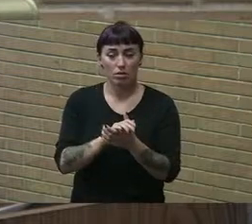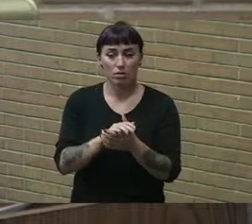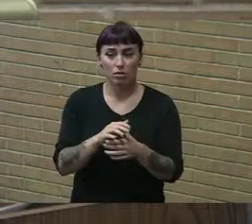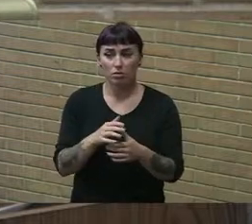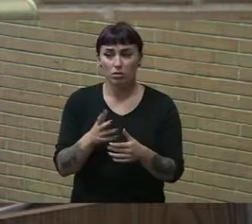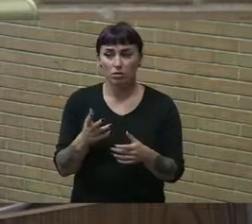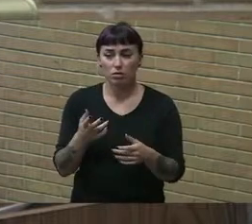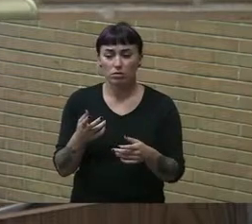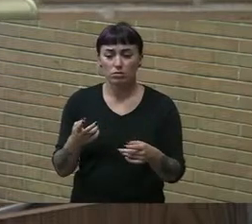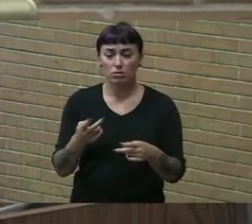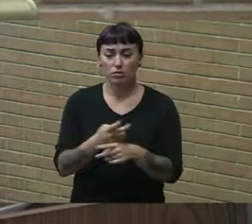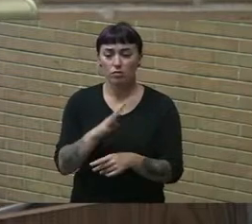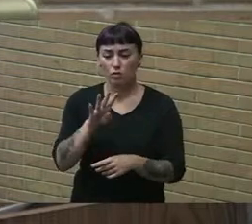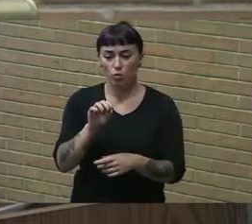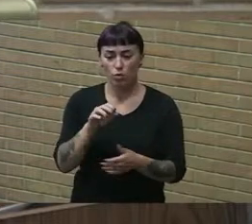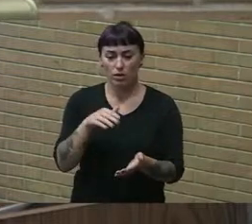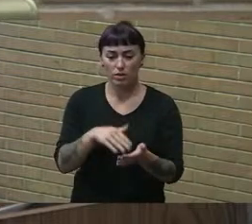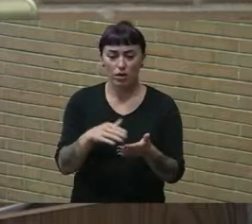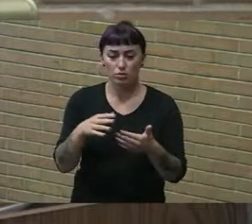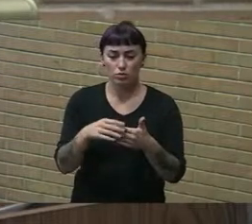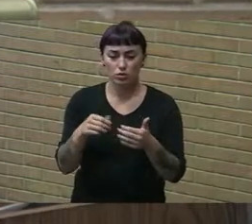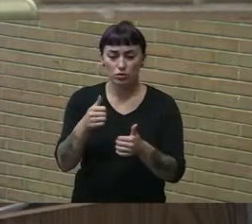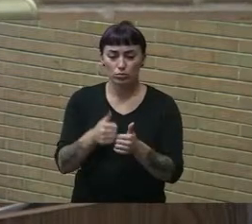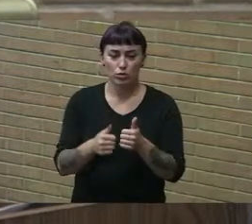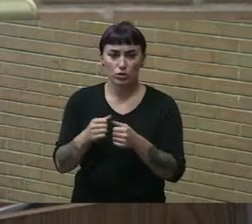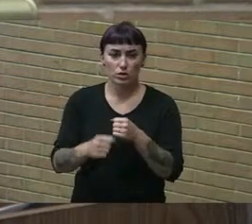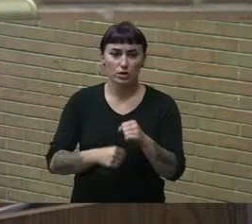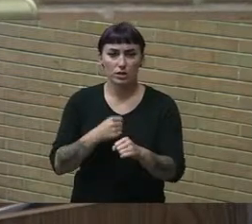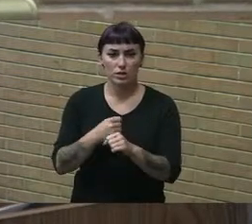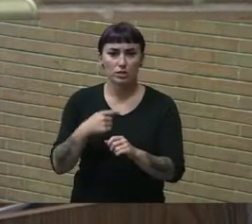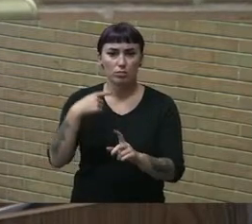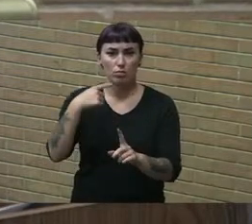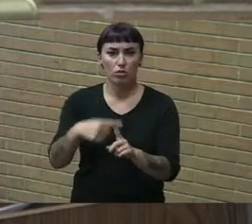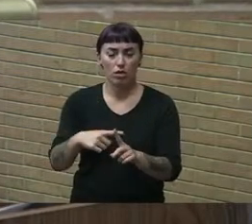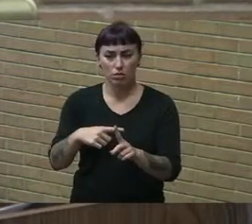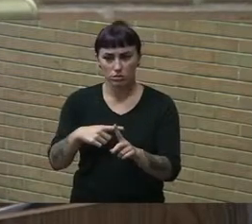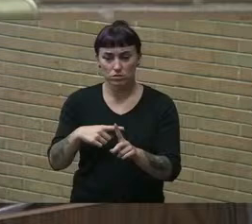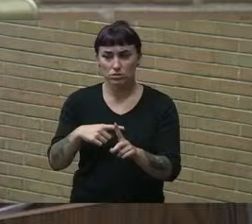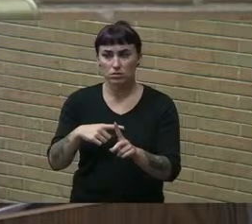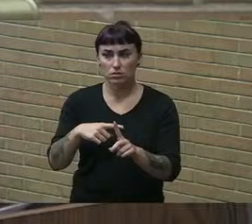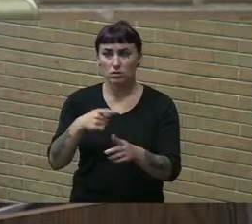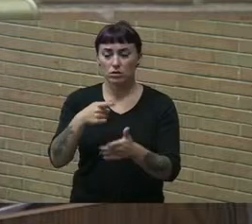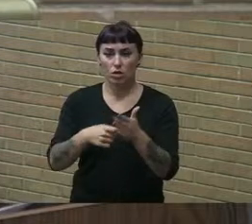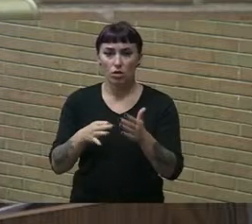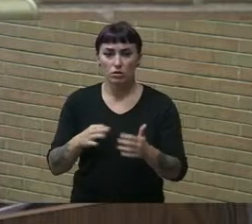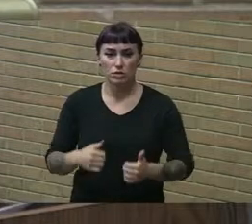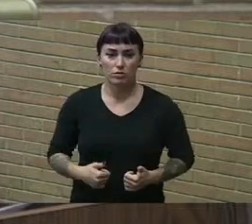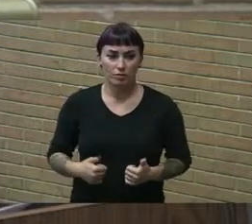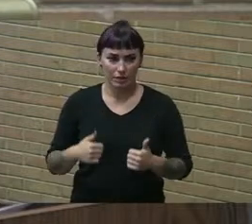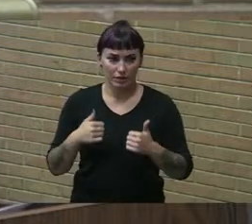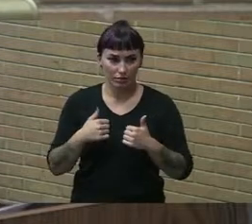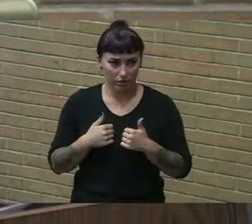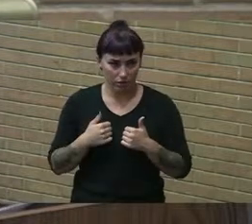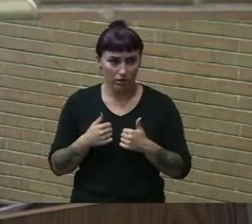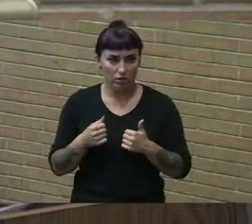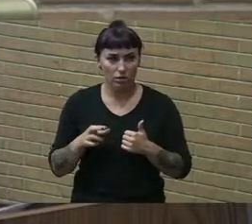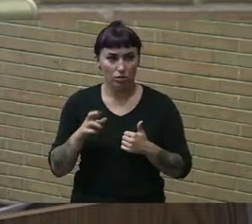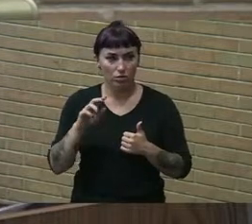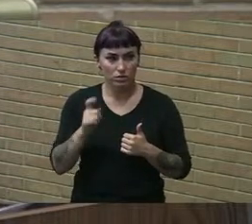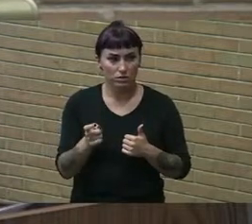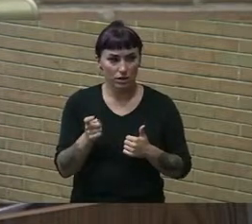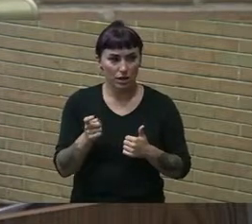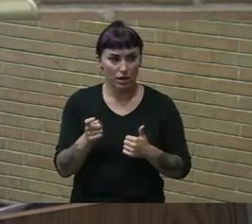was $40,000 per year plus a cost of living, if you will, or a